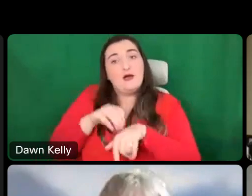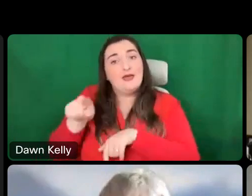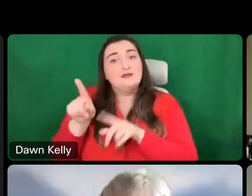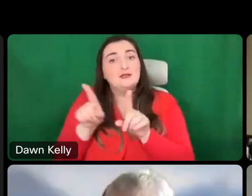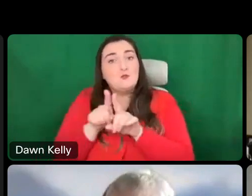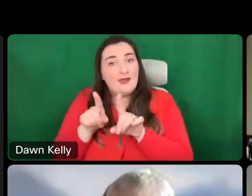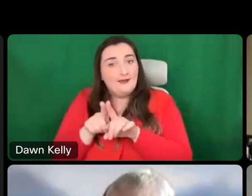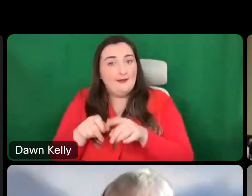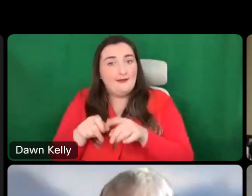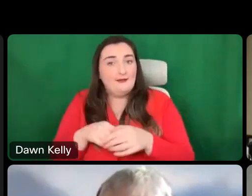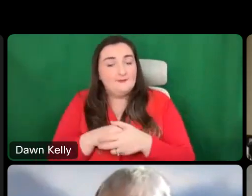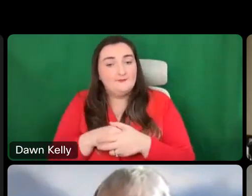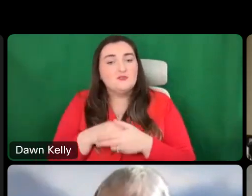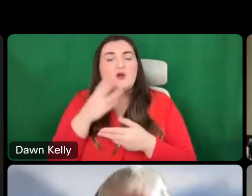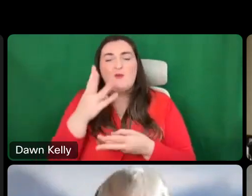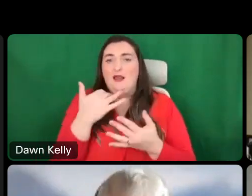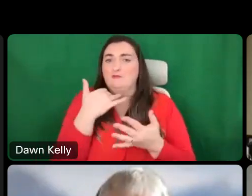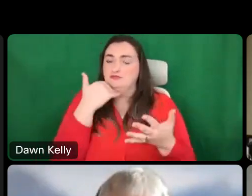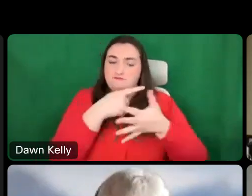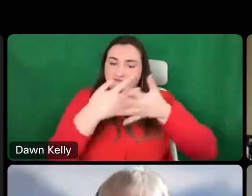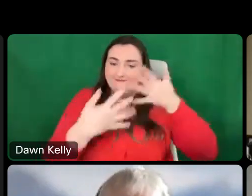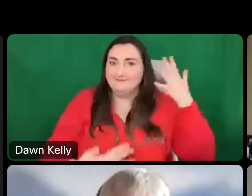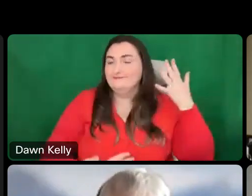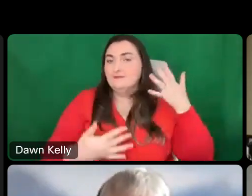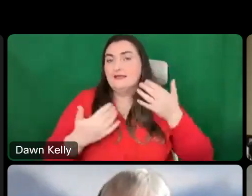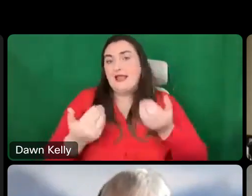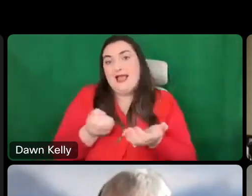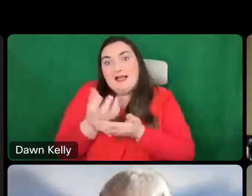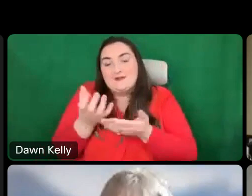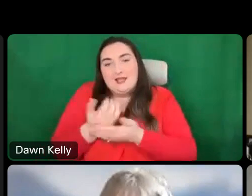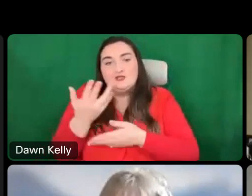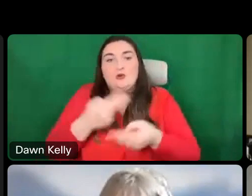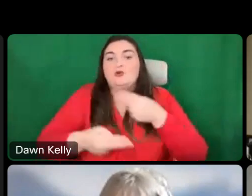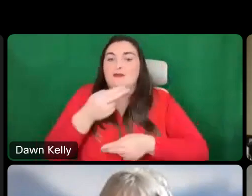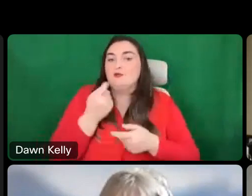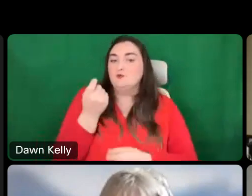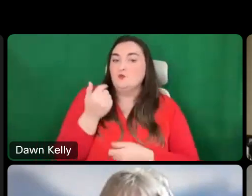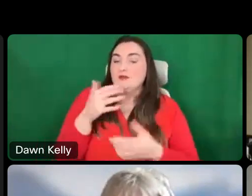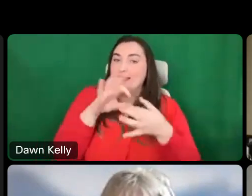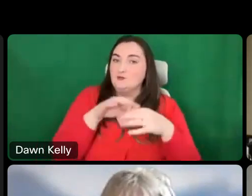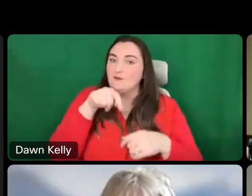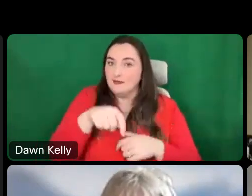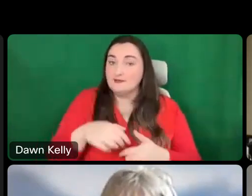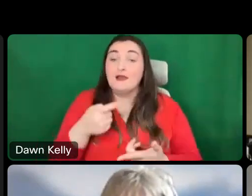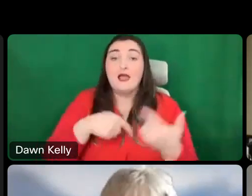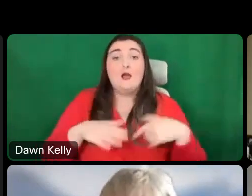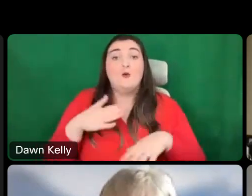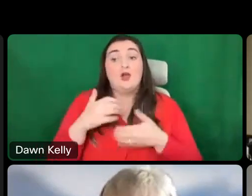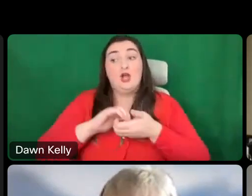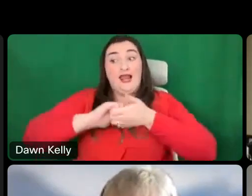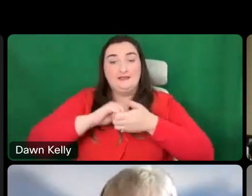be a plethora of information coming with regards to this. I know colleagues mentioned around some of the